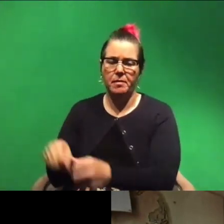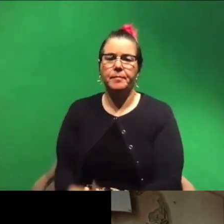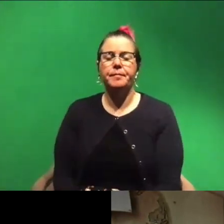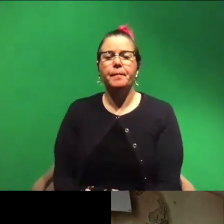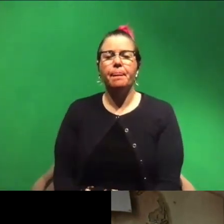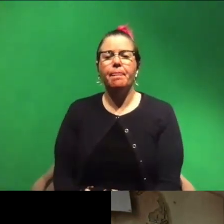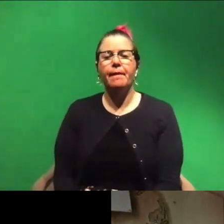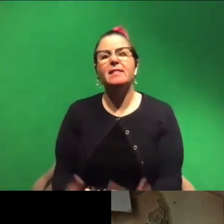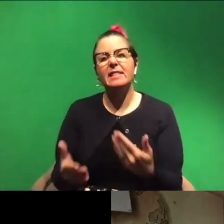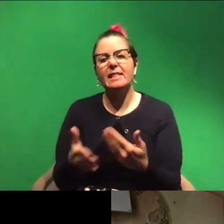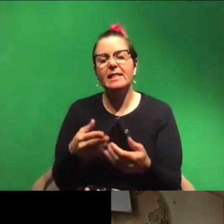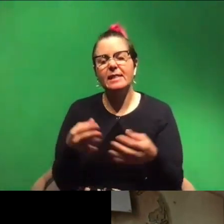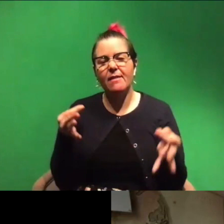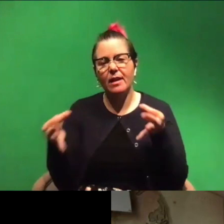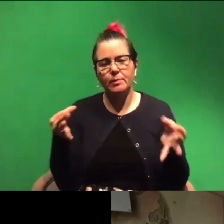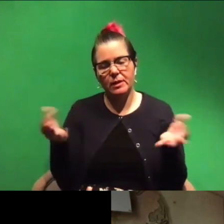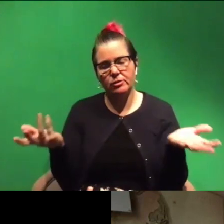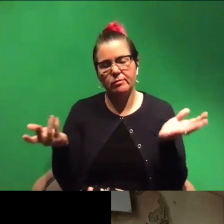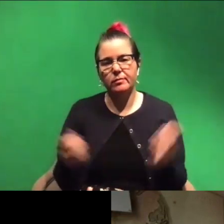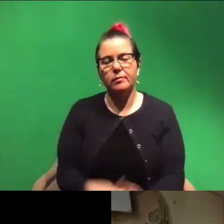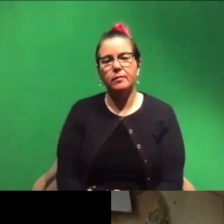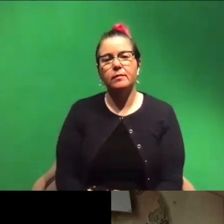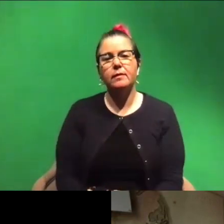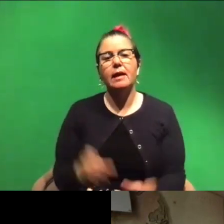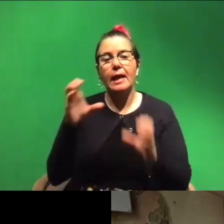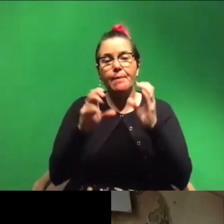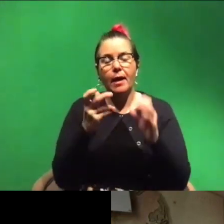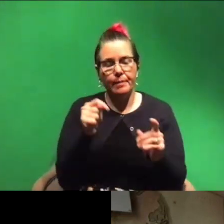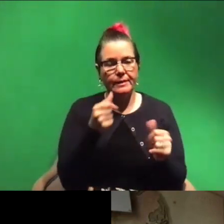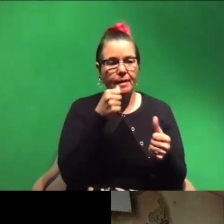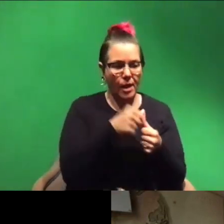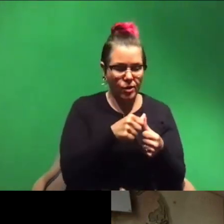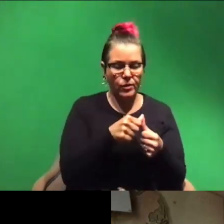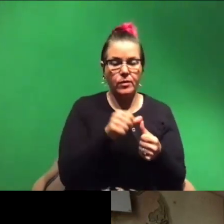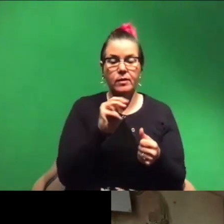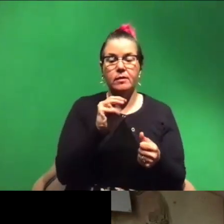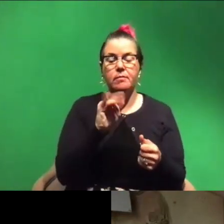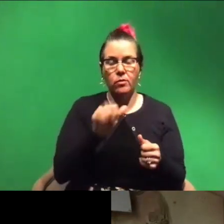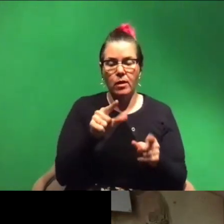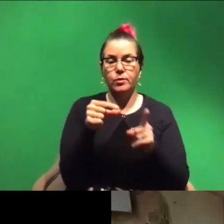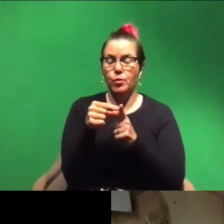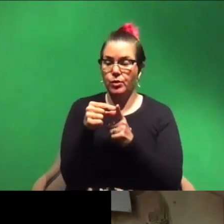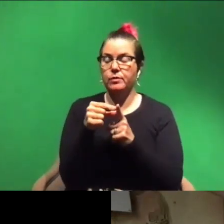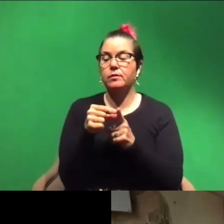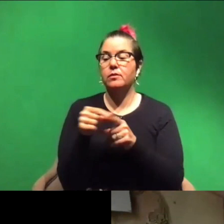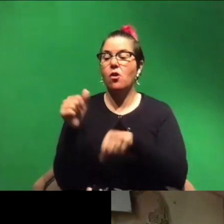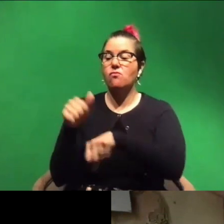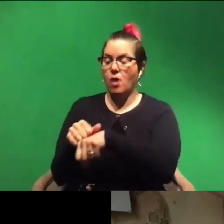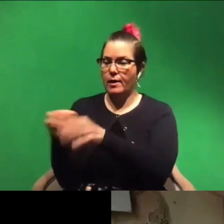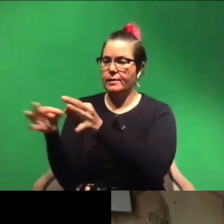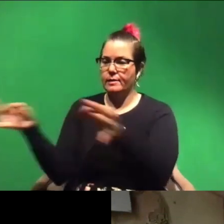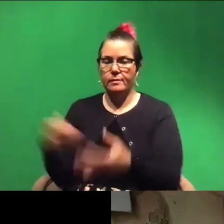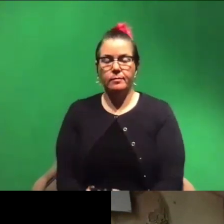the easiest way that you can break it down. So yeah, a chemical element is a letter, a mineral is a word, and a rock is a